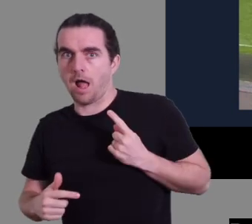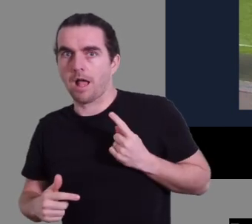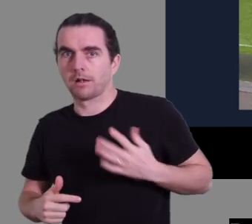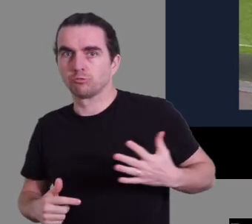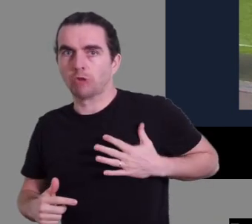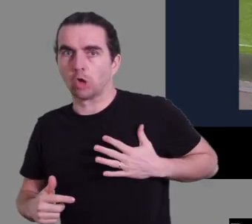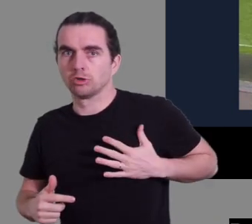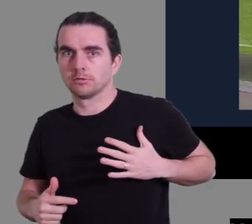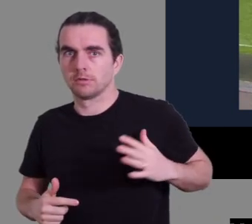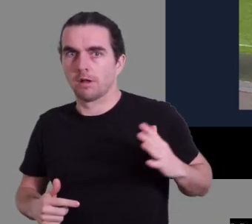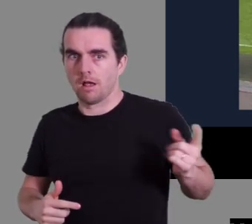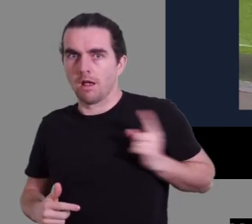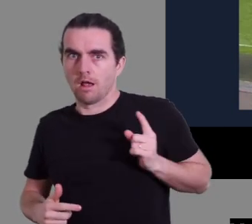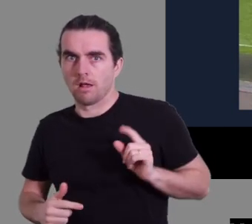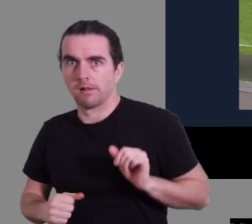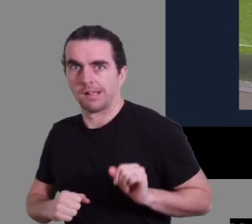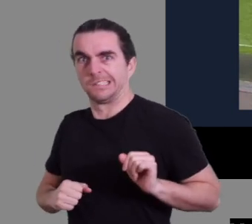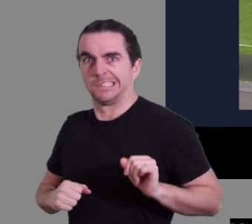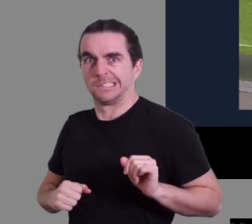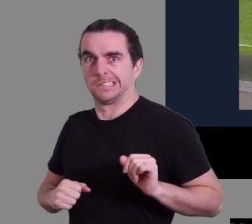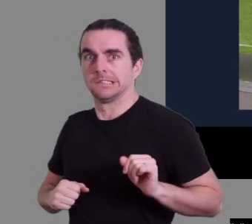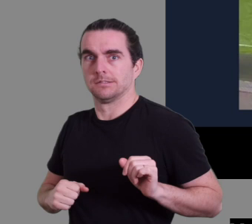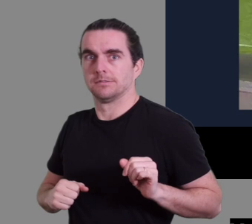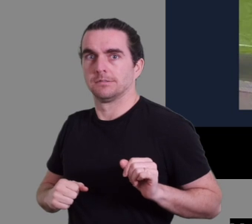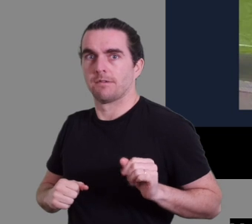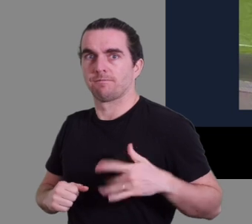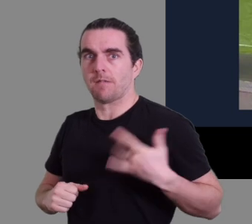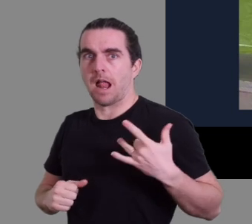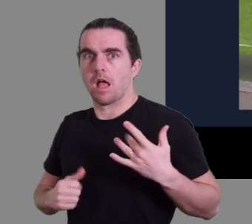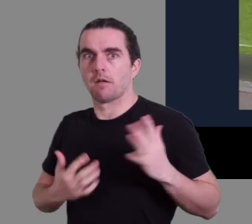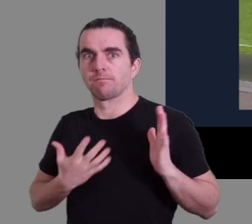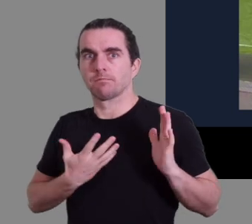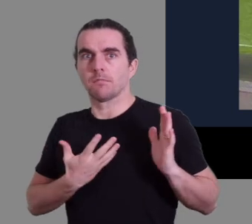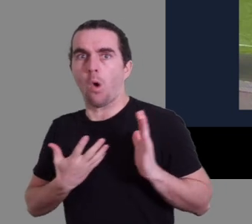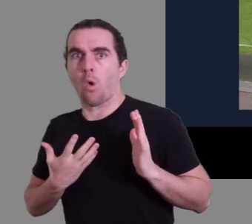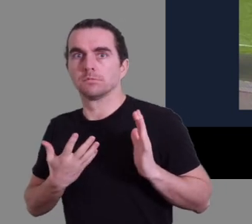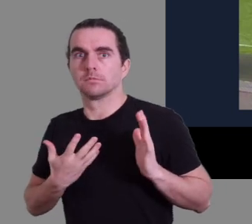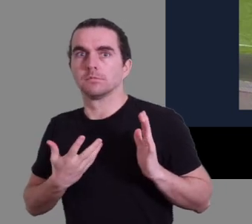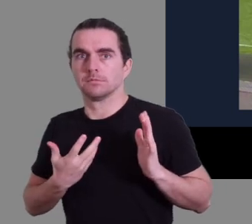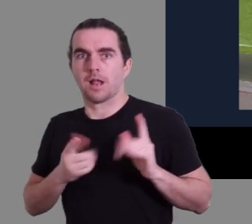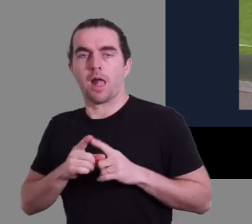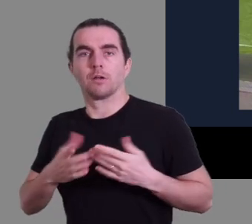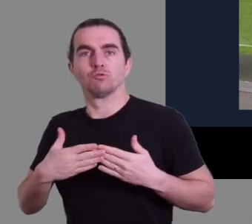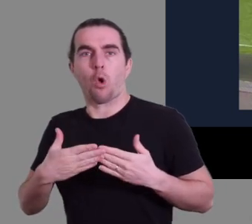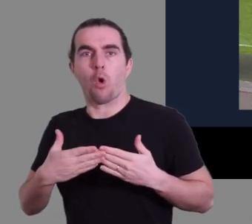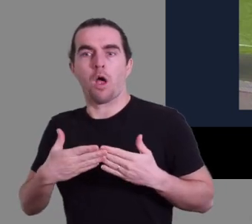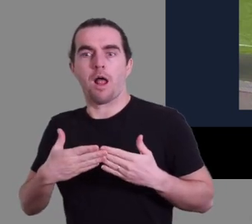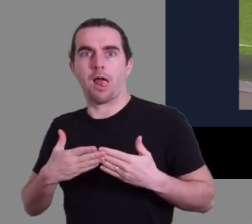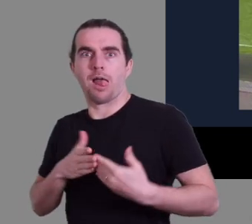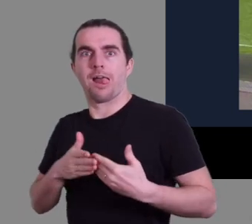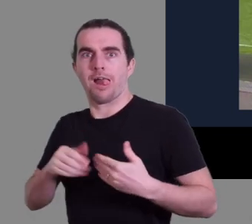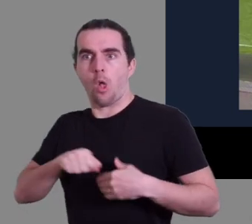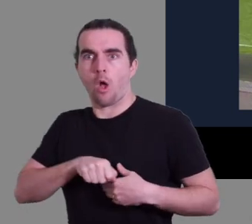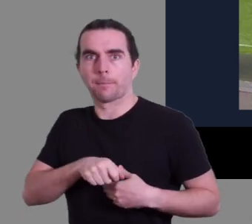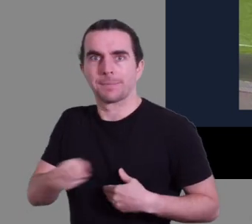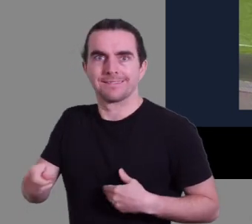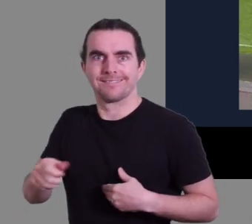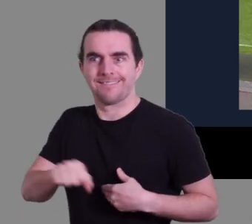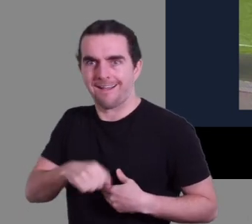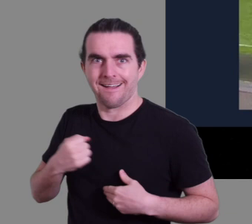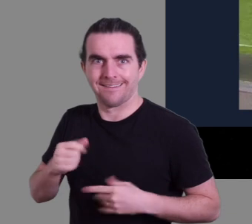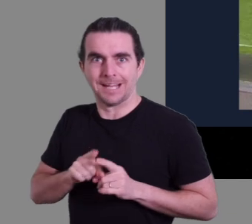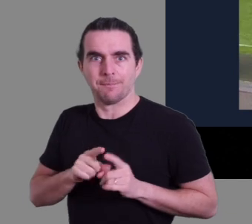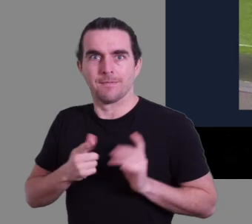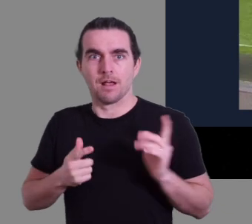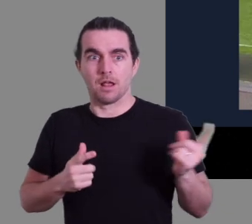here, the touch. You'll feel him, and as he feels that force coming, then it's like a revolving door. Alexander Arnold's pushing in one